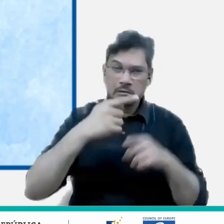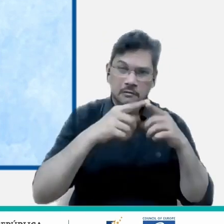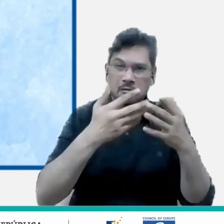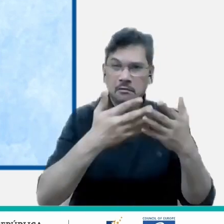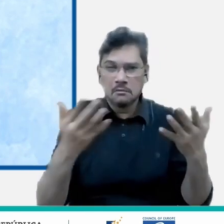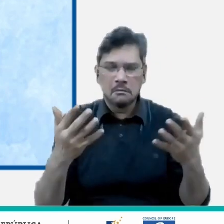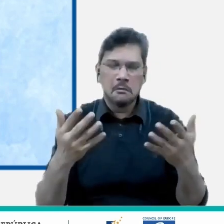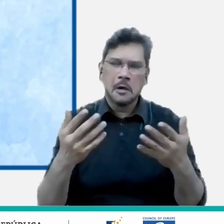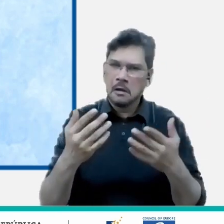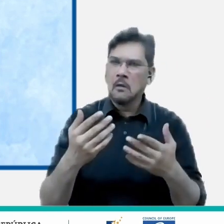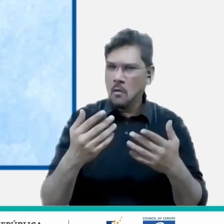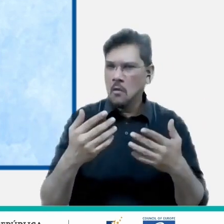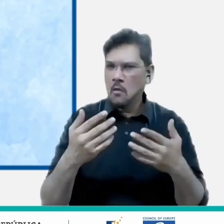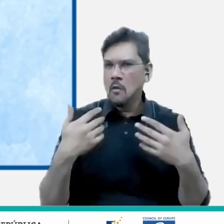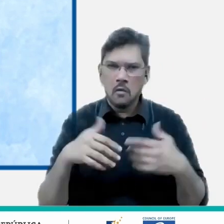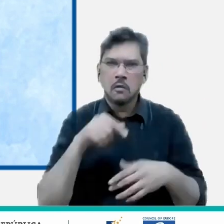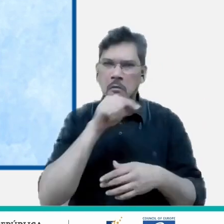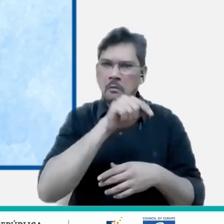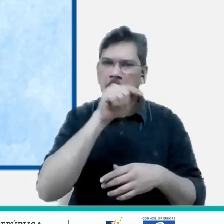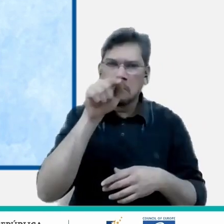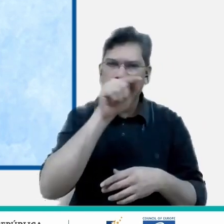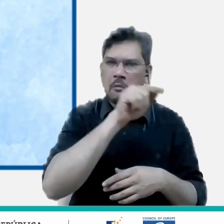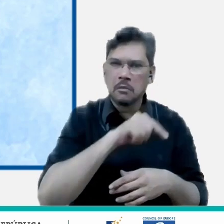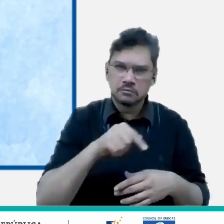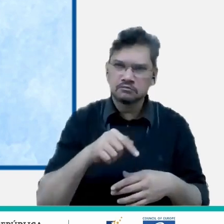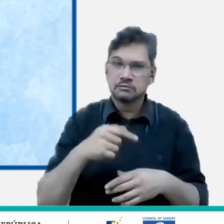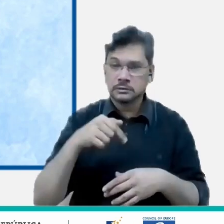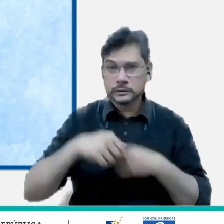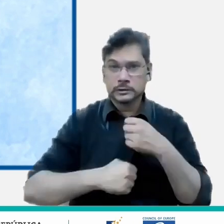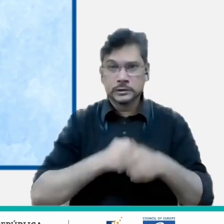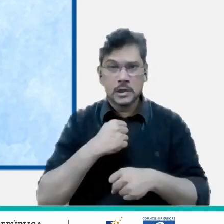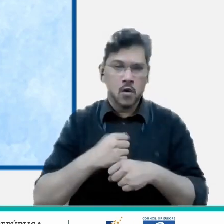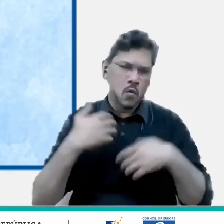life-threatening disasters this year. And I think all of that shows us